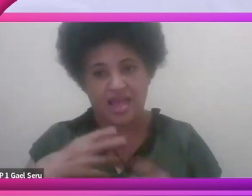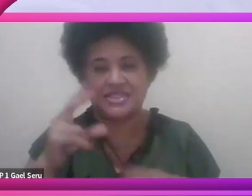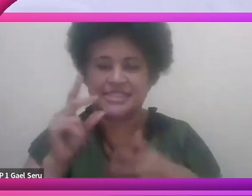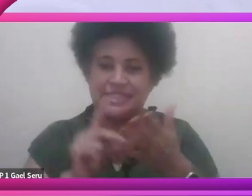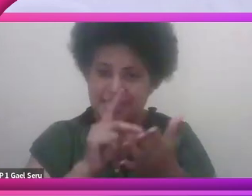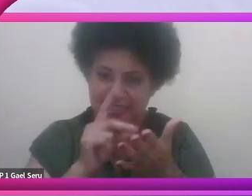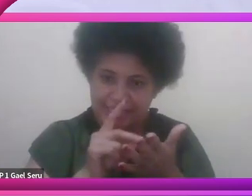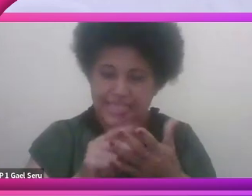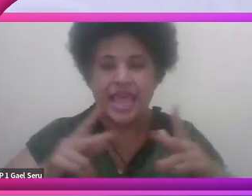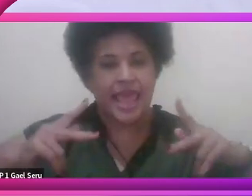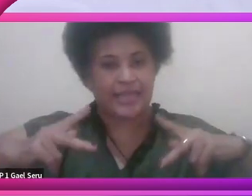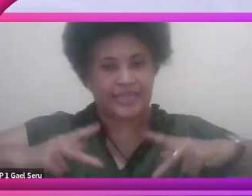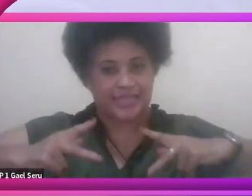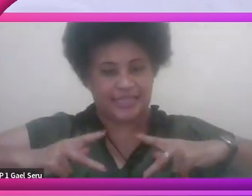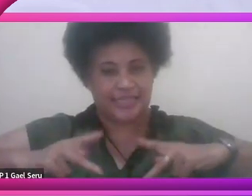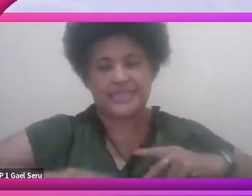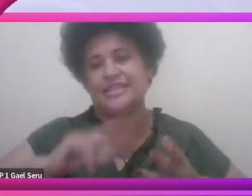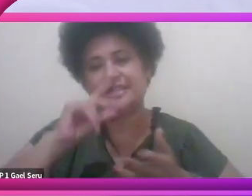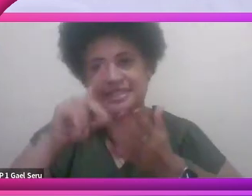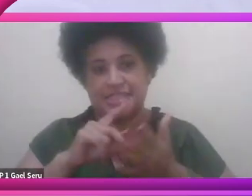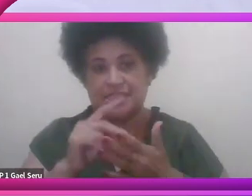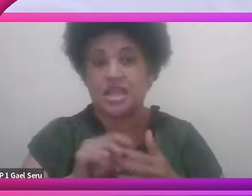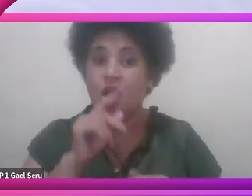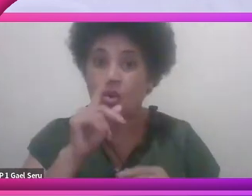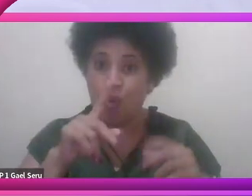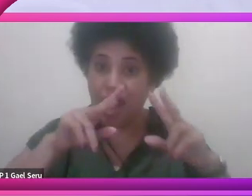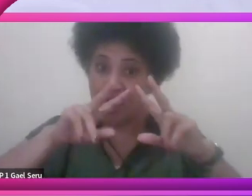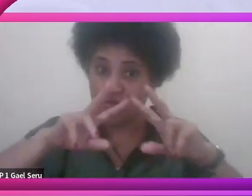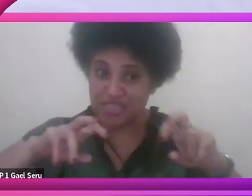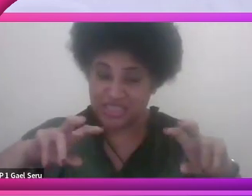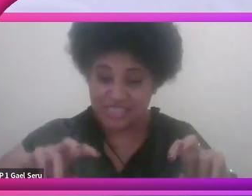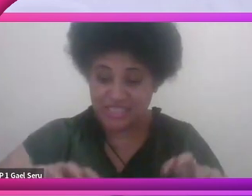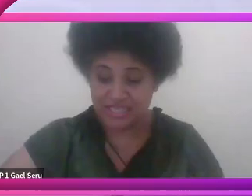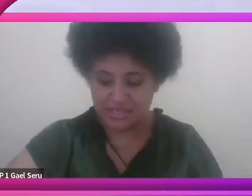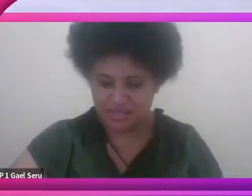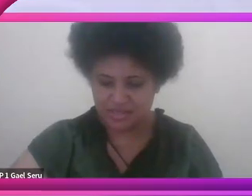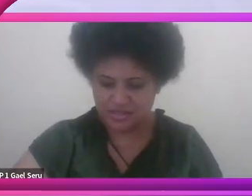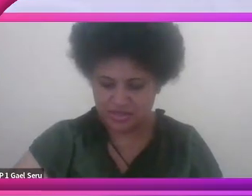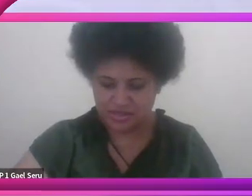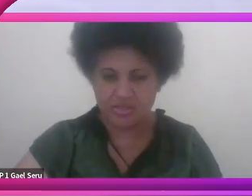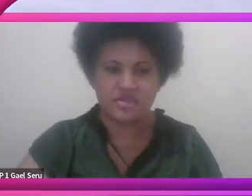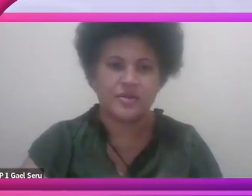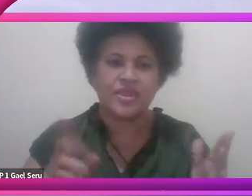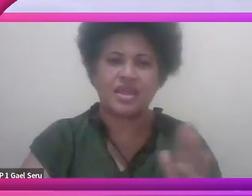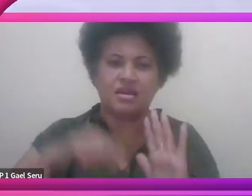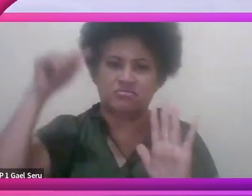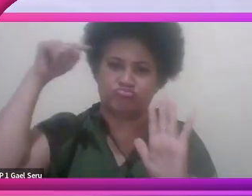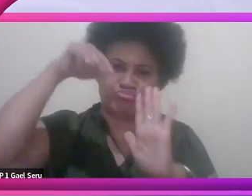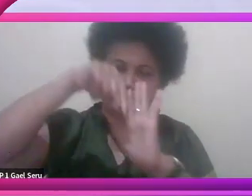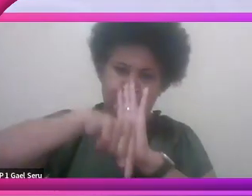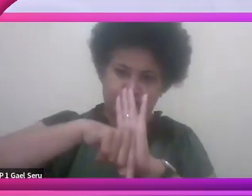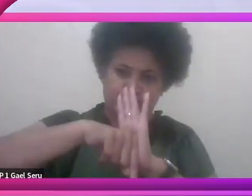kidney disease as well. They also want research show that the source I put in the slide also decline of the